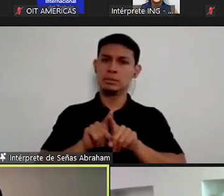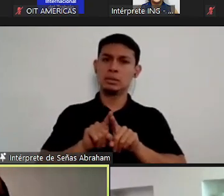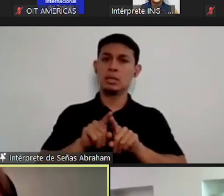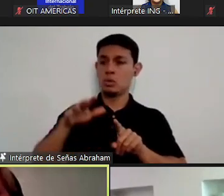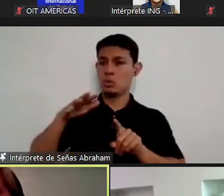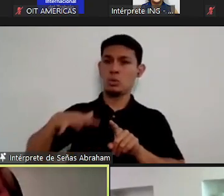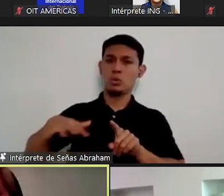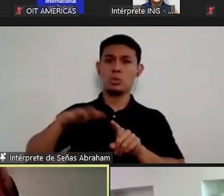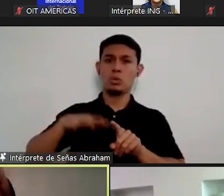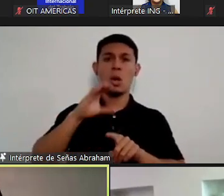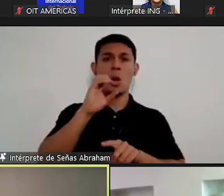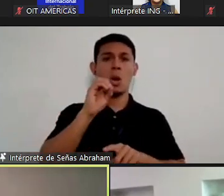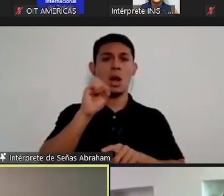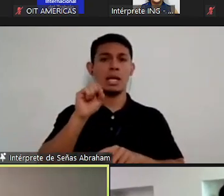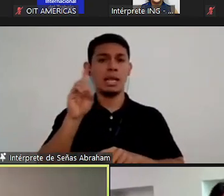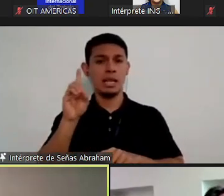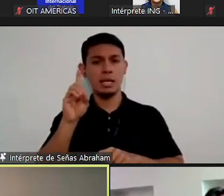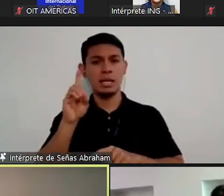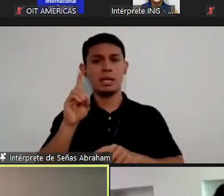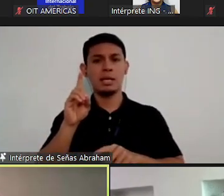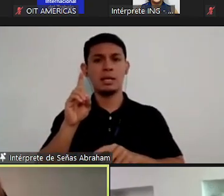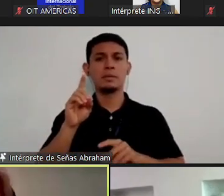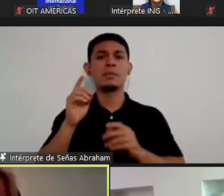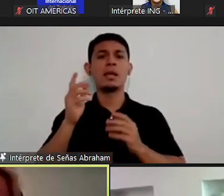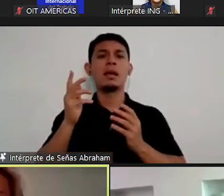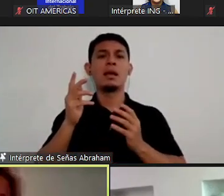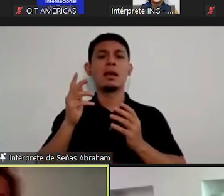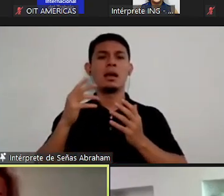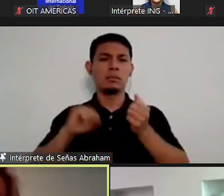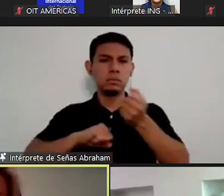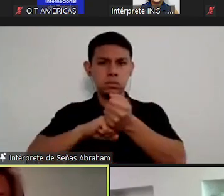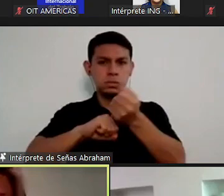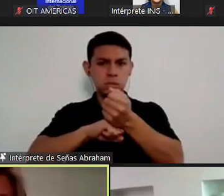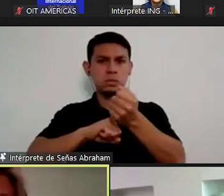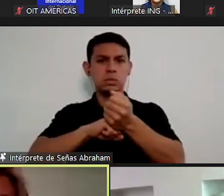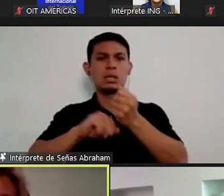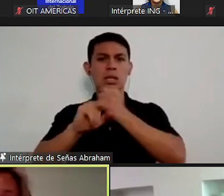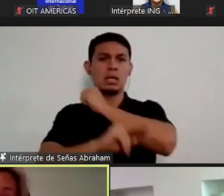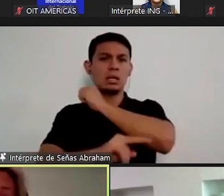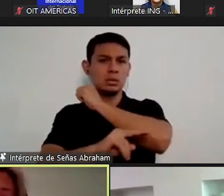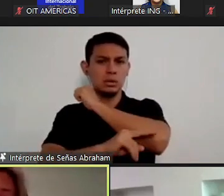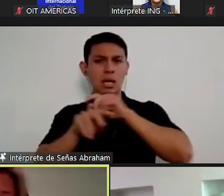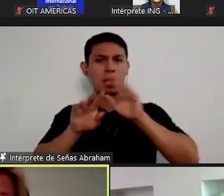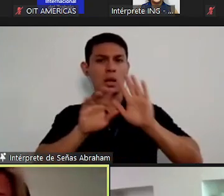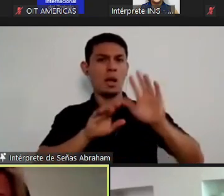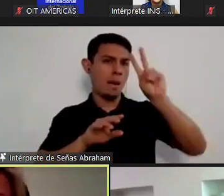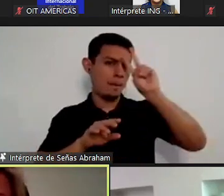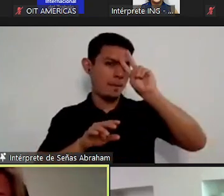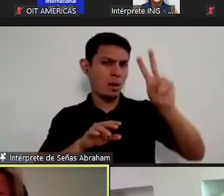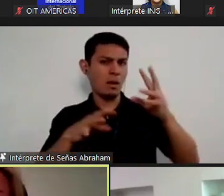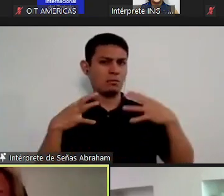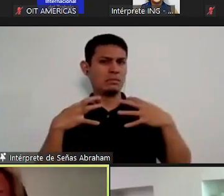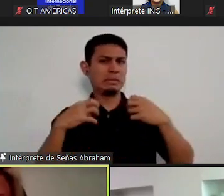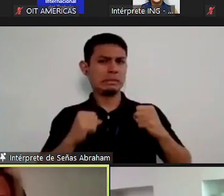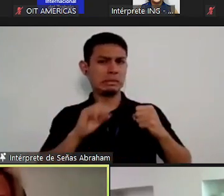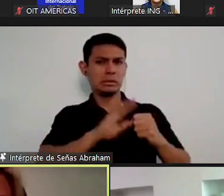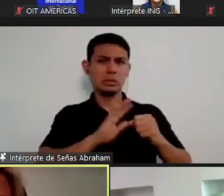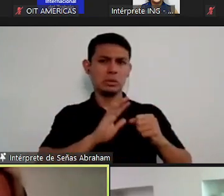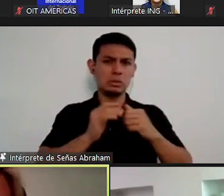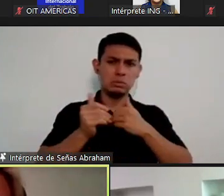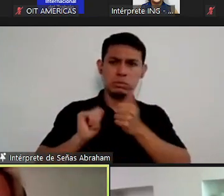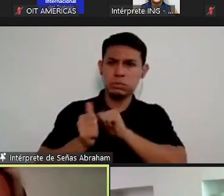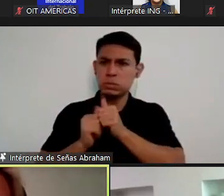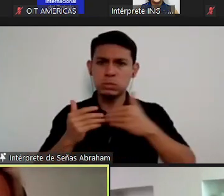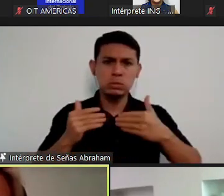and that is why from our standpoint in the oecd we are supporting the national contact point in peru to strengthen the